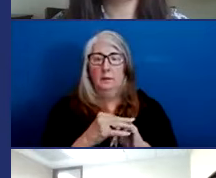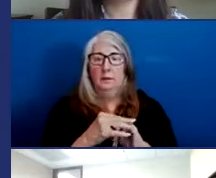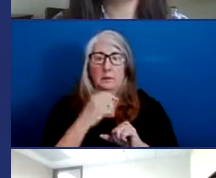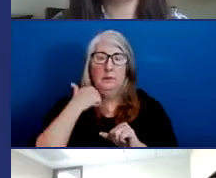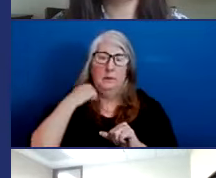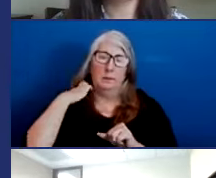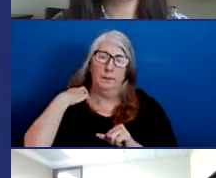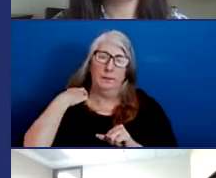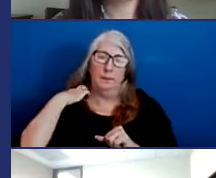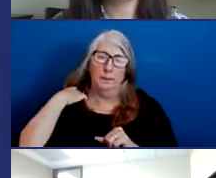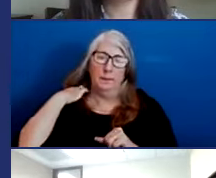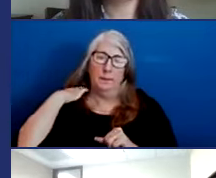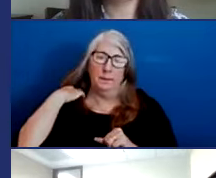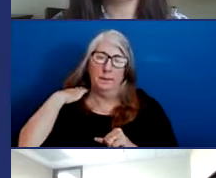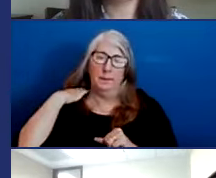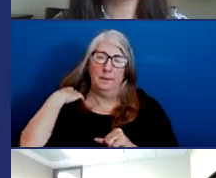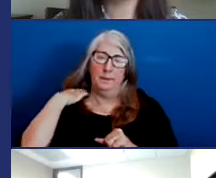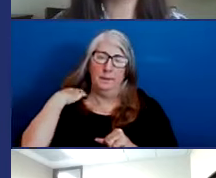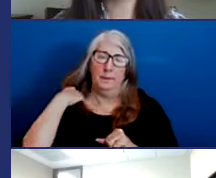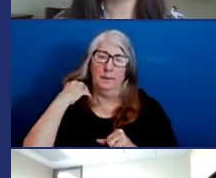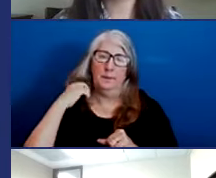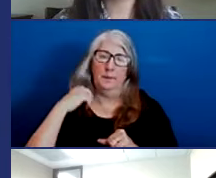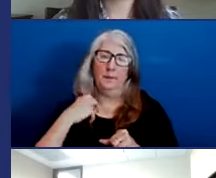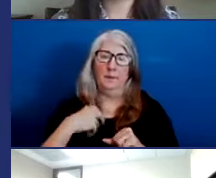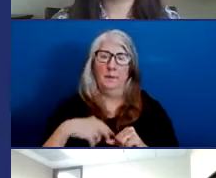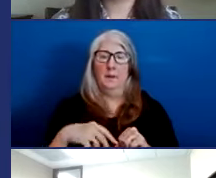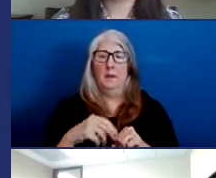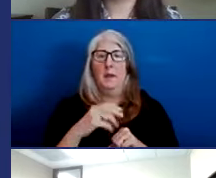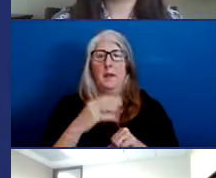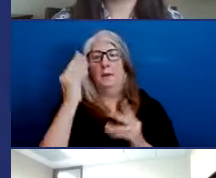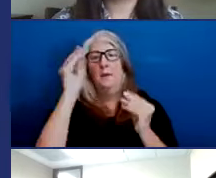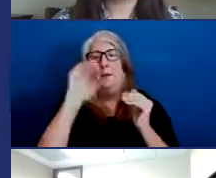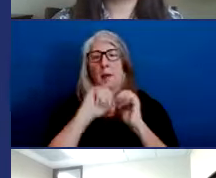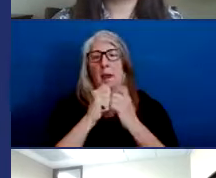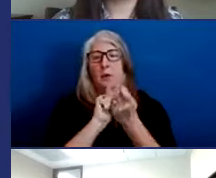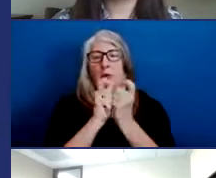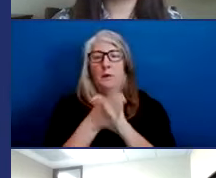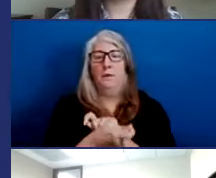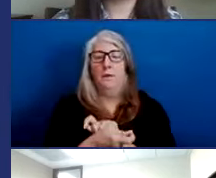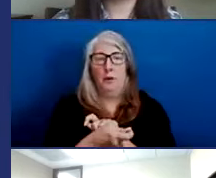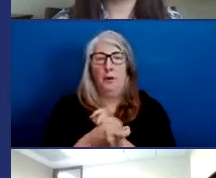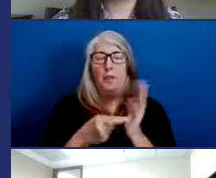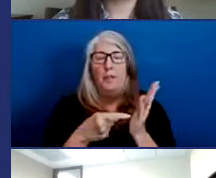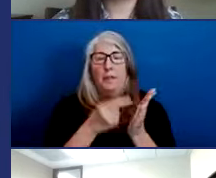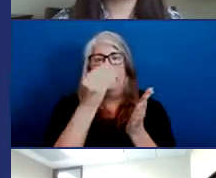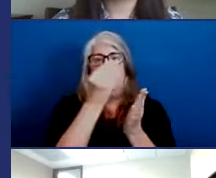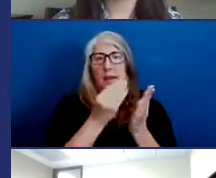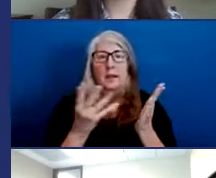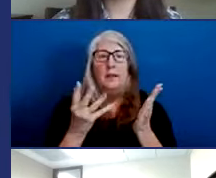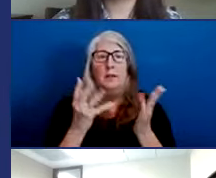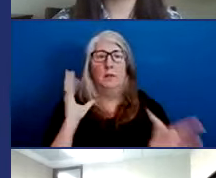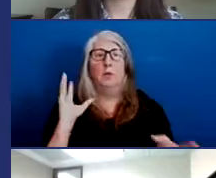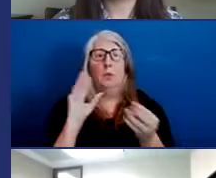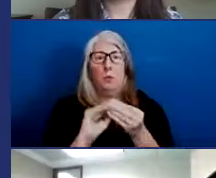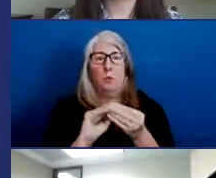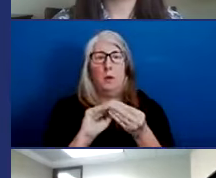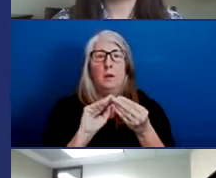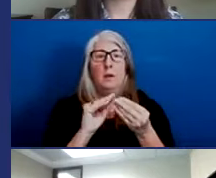help us think about how to convert qualitative data into quantitative data that we can